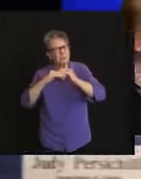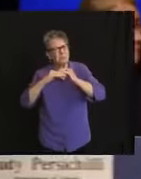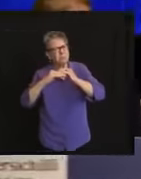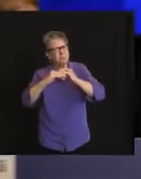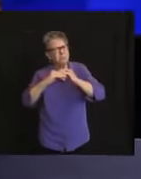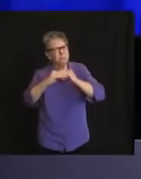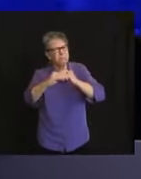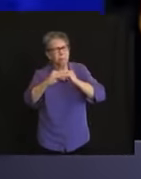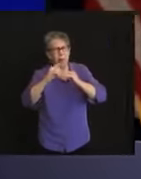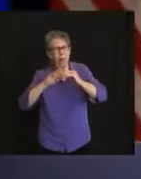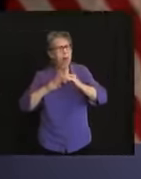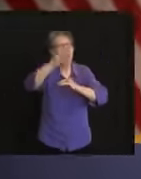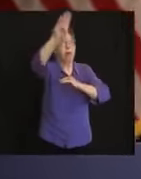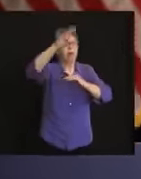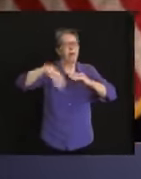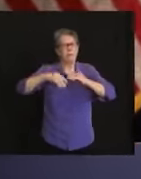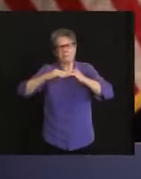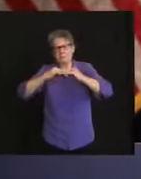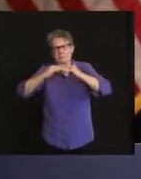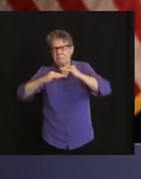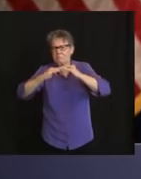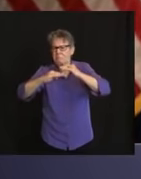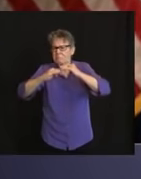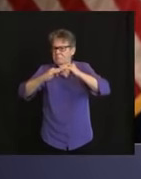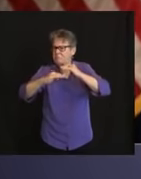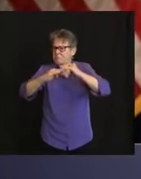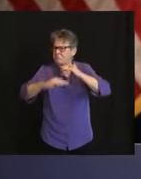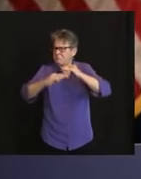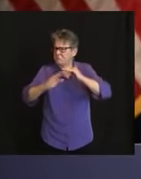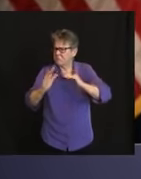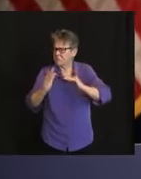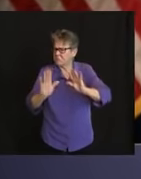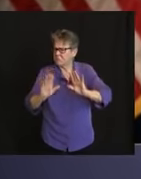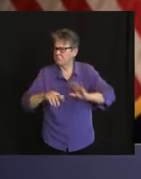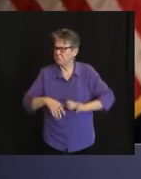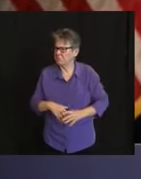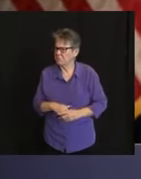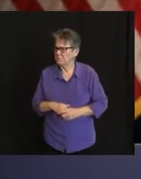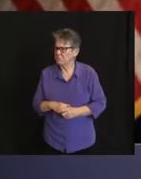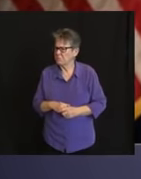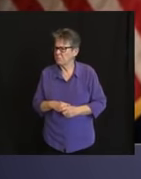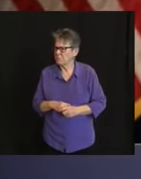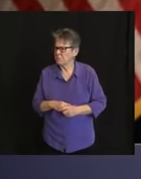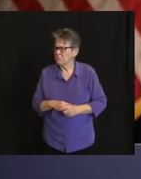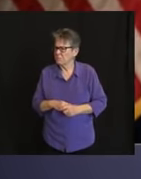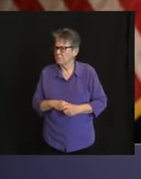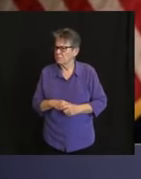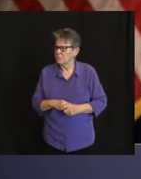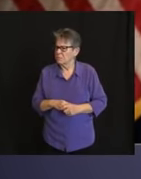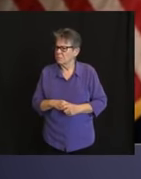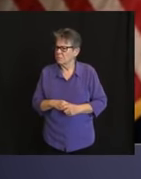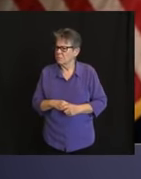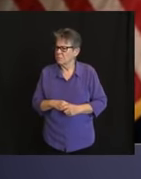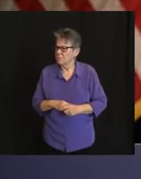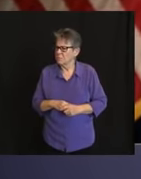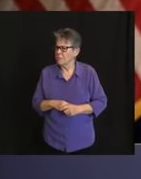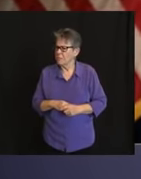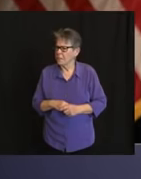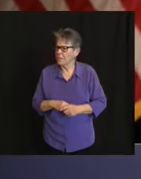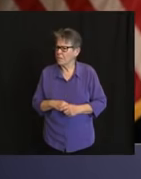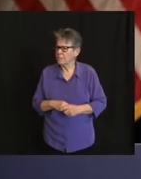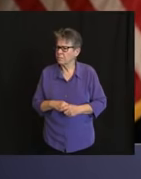know a lot of folks out there are living this. I asked my friend, how would you describe her? And he said, incredibly weak. Yeah. Incredibly